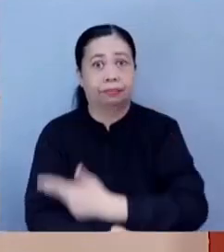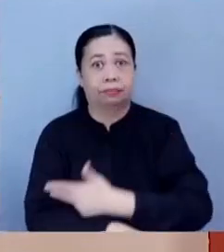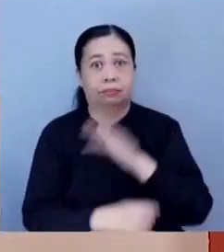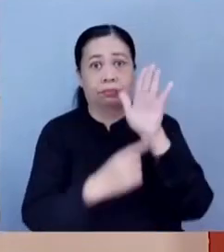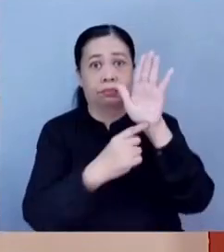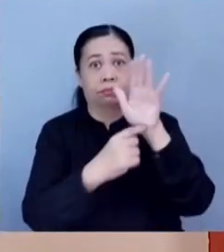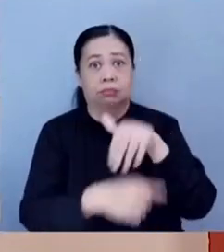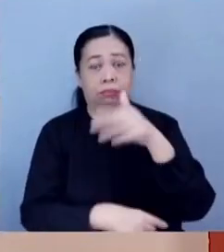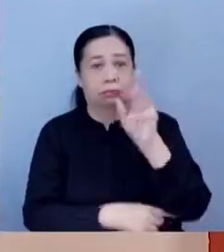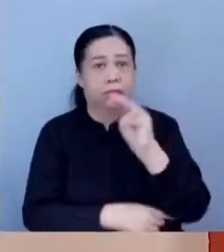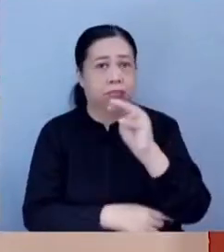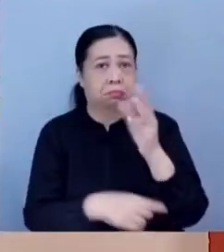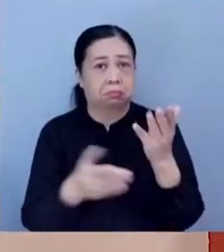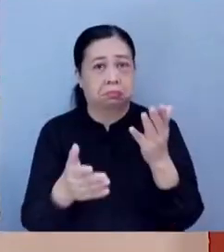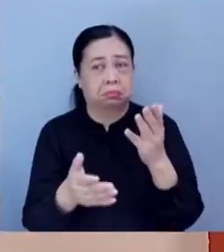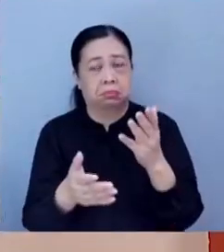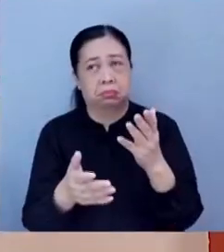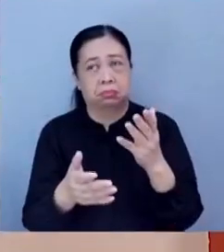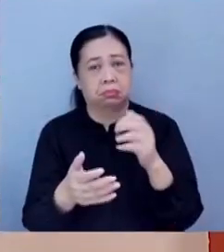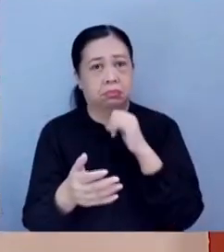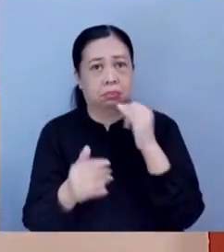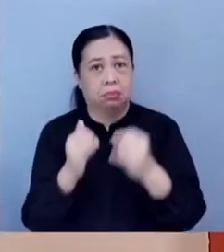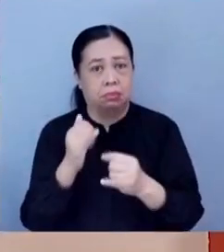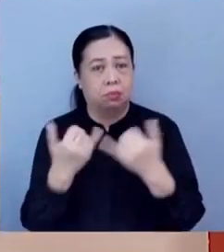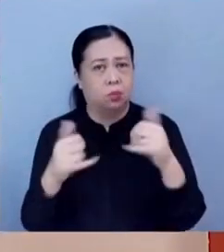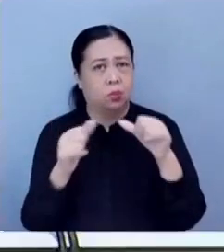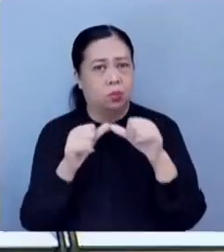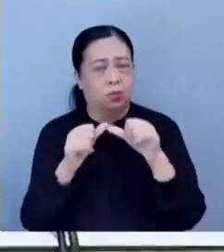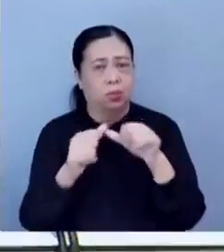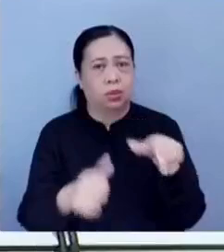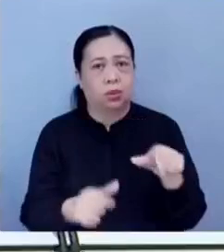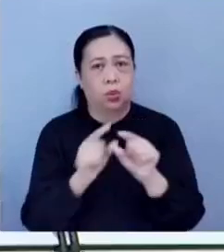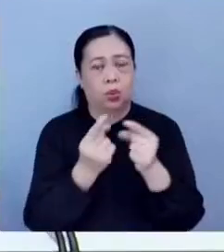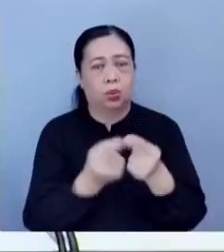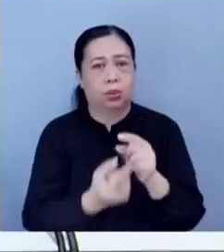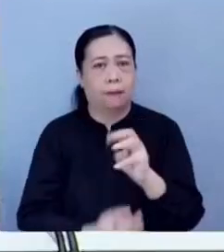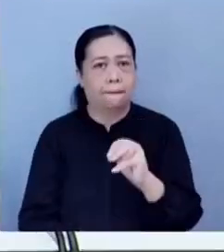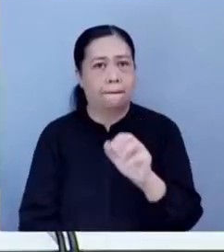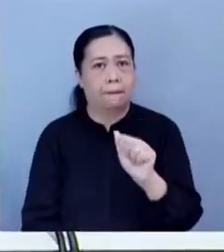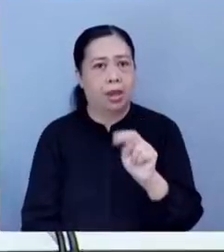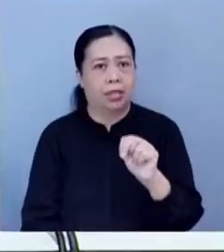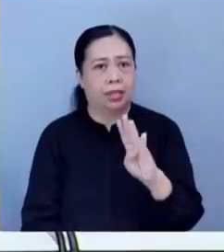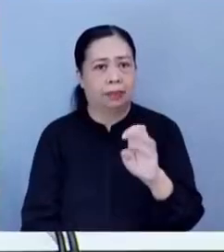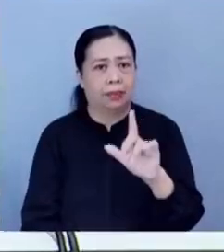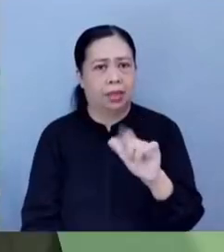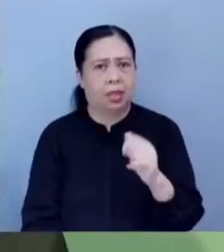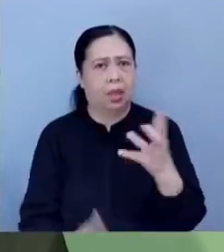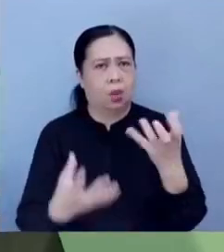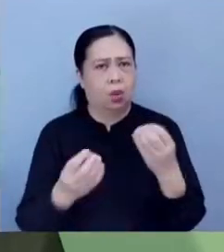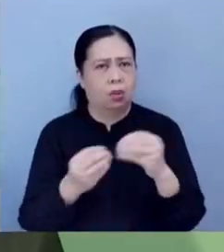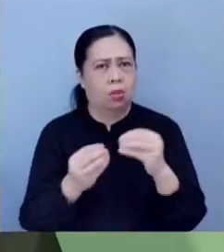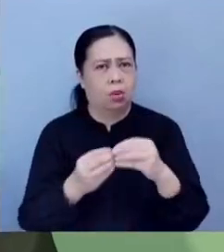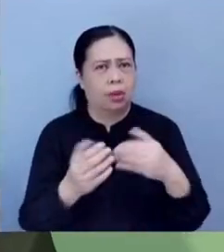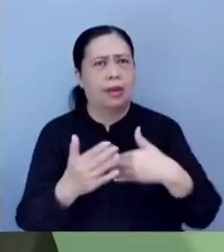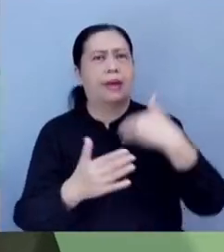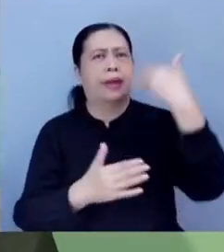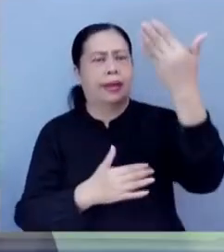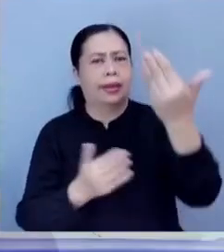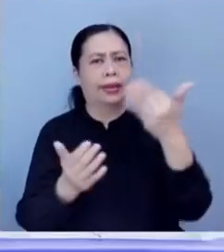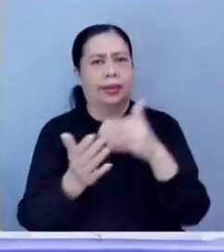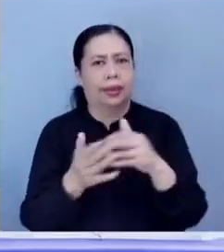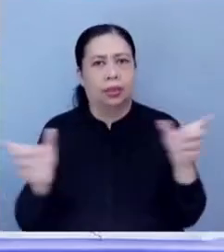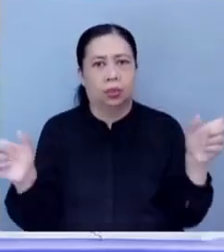Monday might not be the last. Transport group Manibela says they are eyeing to conduct another strike together with